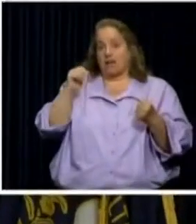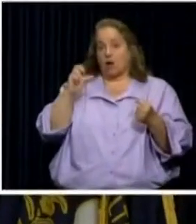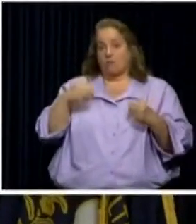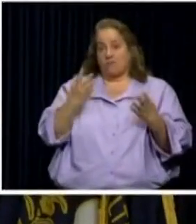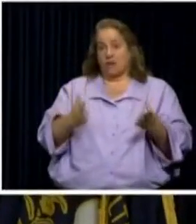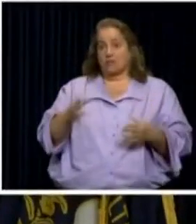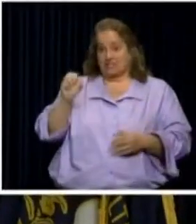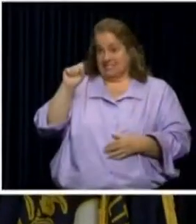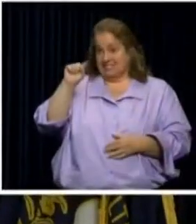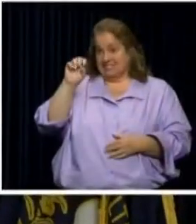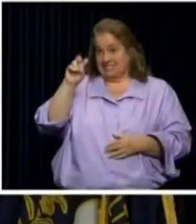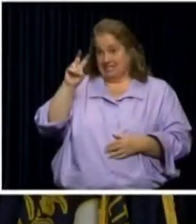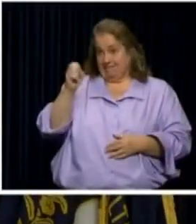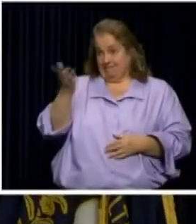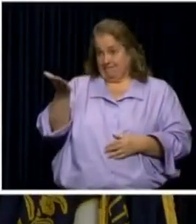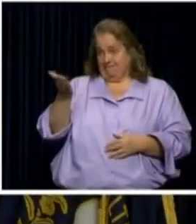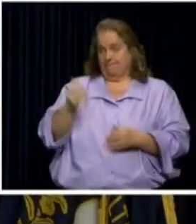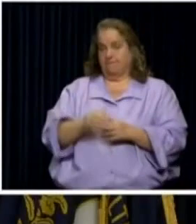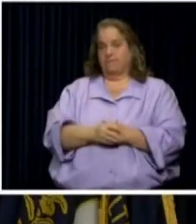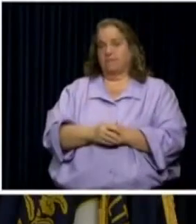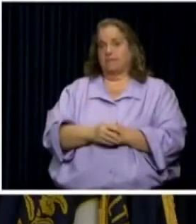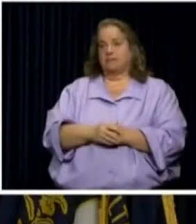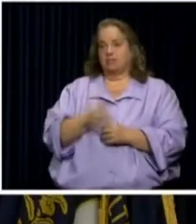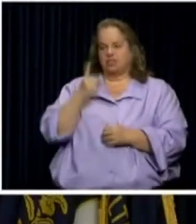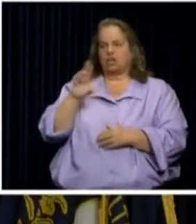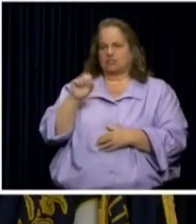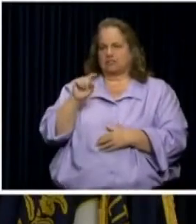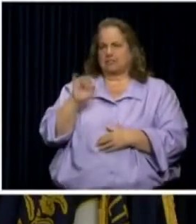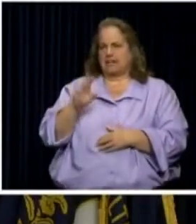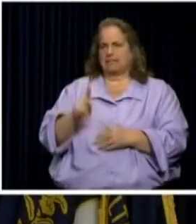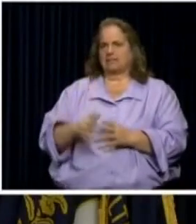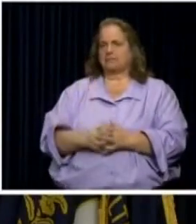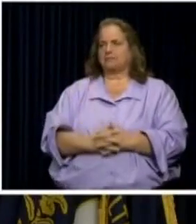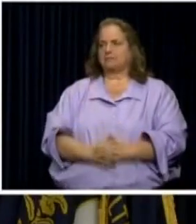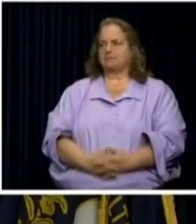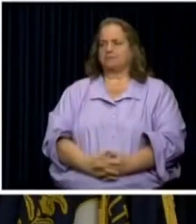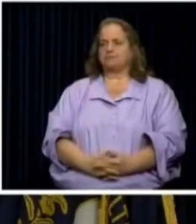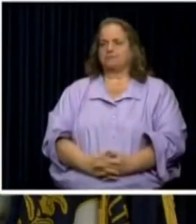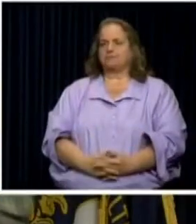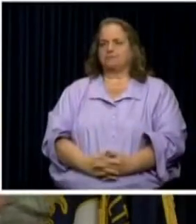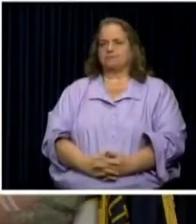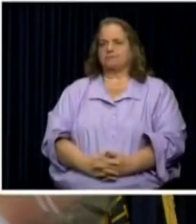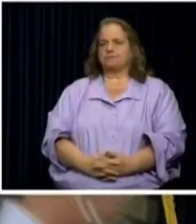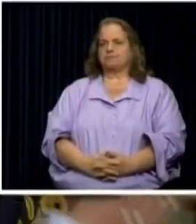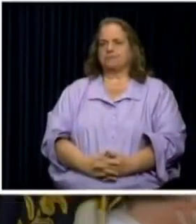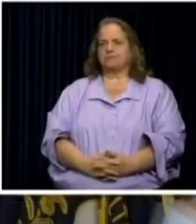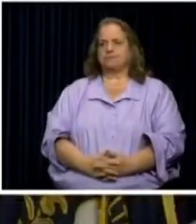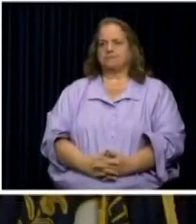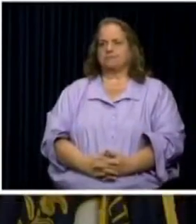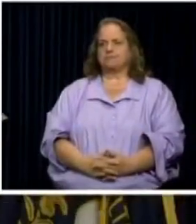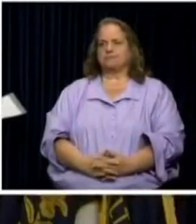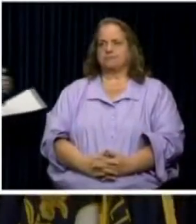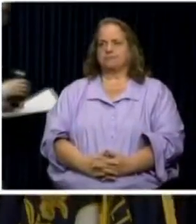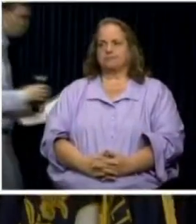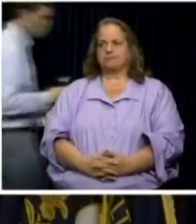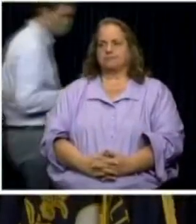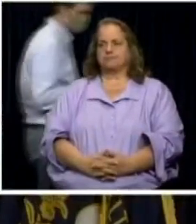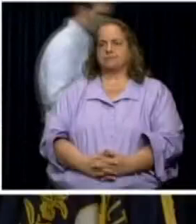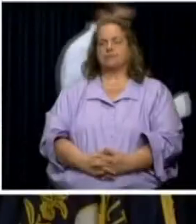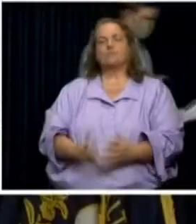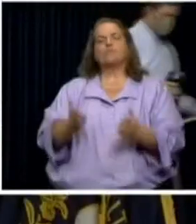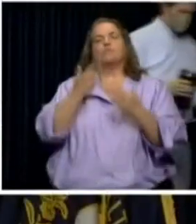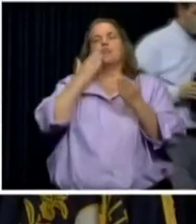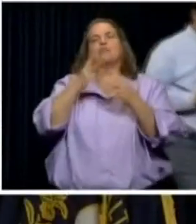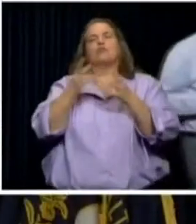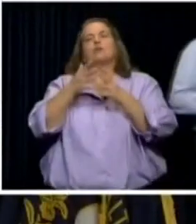equipment. As of now, the only PPE in these operations is provided by companies or employees. While the union says they've